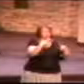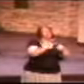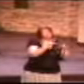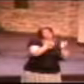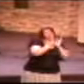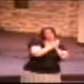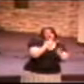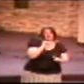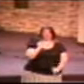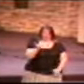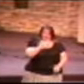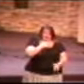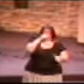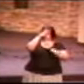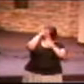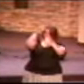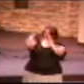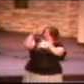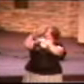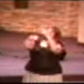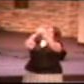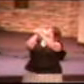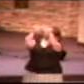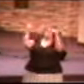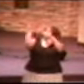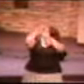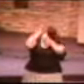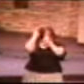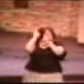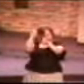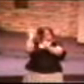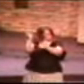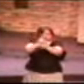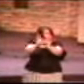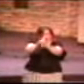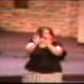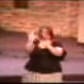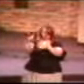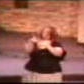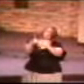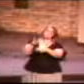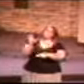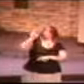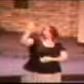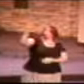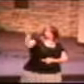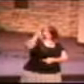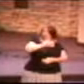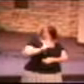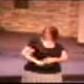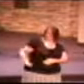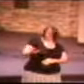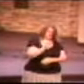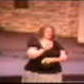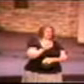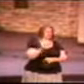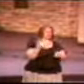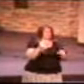Father who is in heaven, holy is your name. Your kingdom